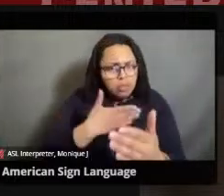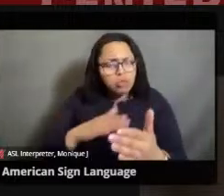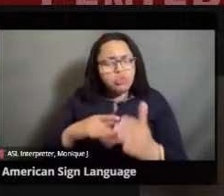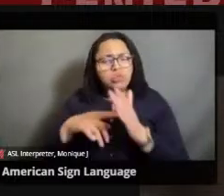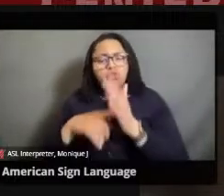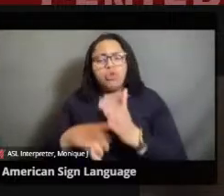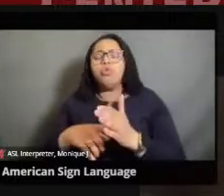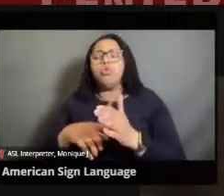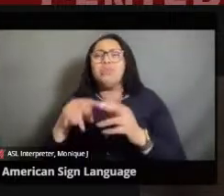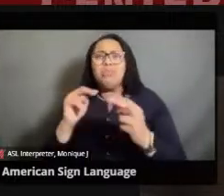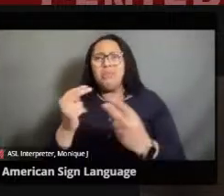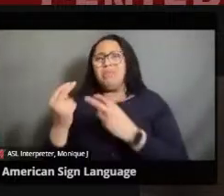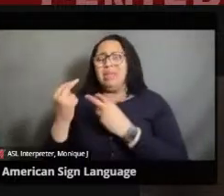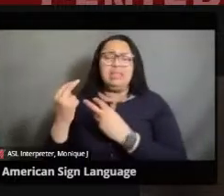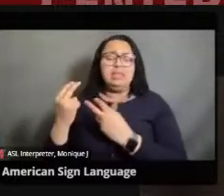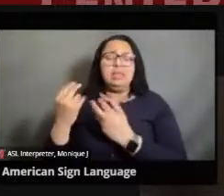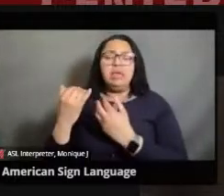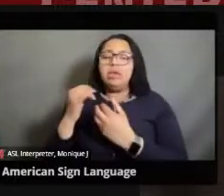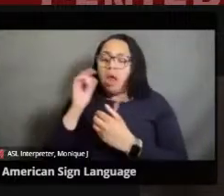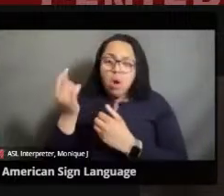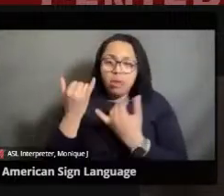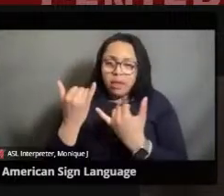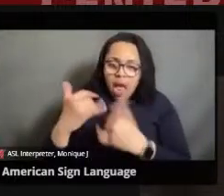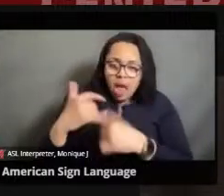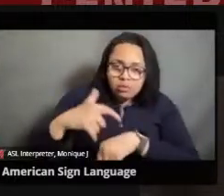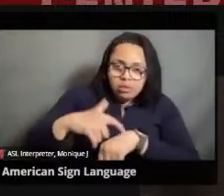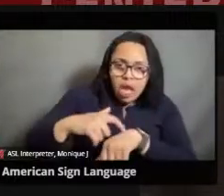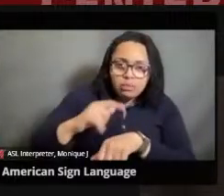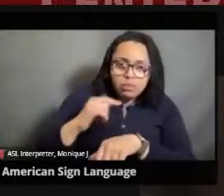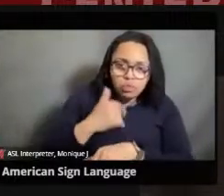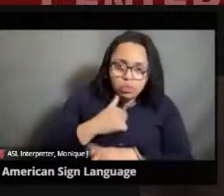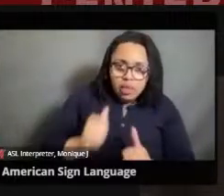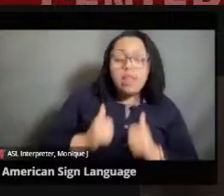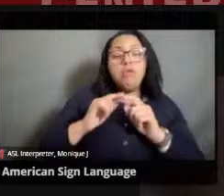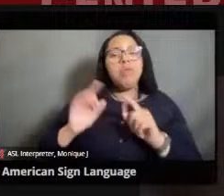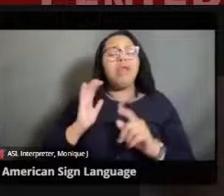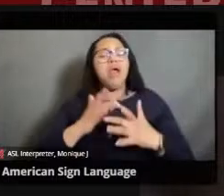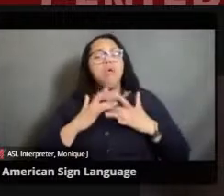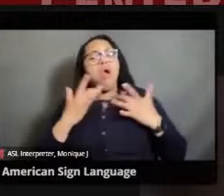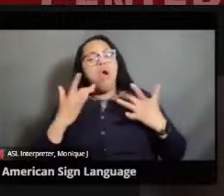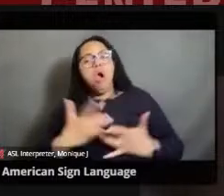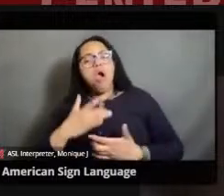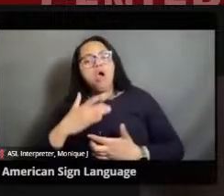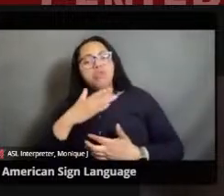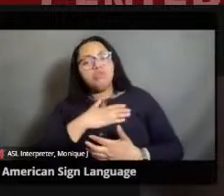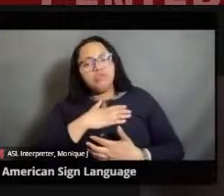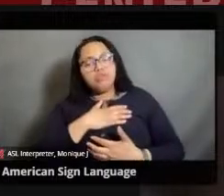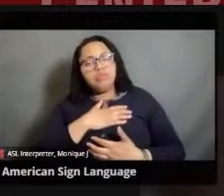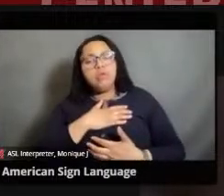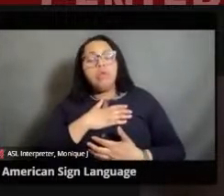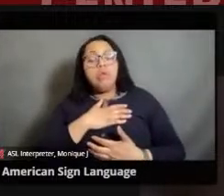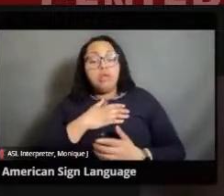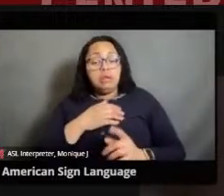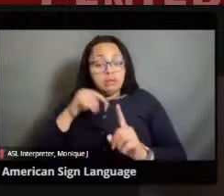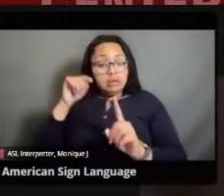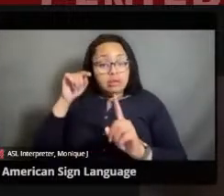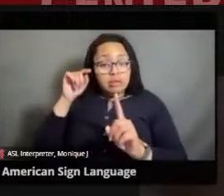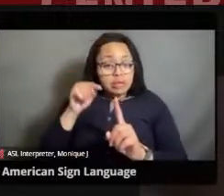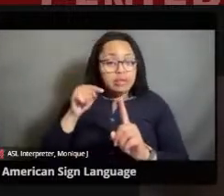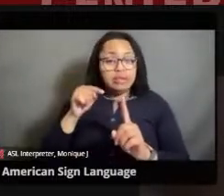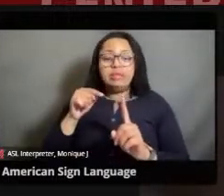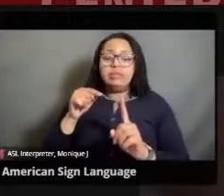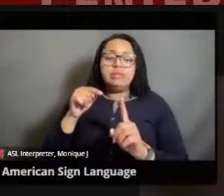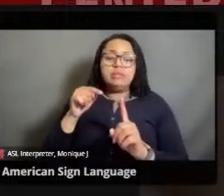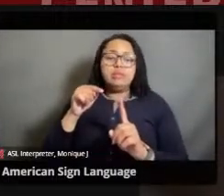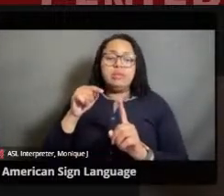the times in which we live, but also the essence of our hearts. Bi Soleil is an artist of and